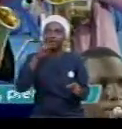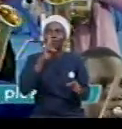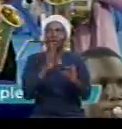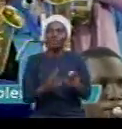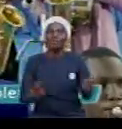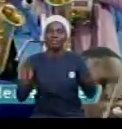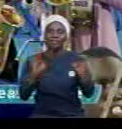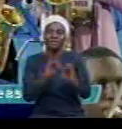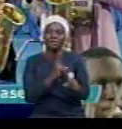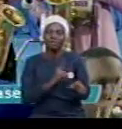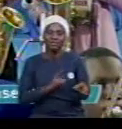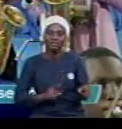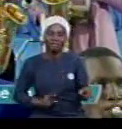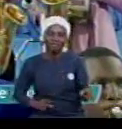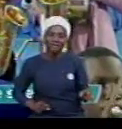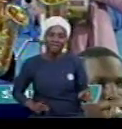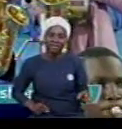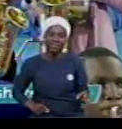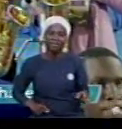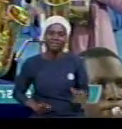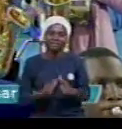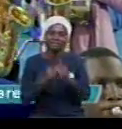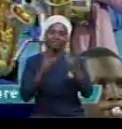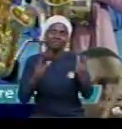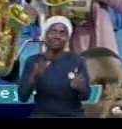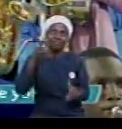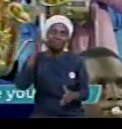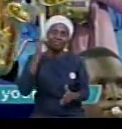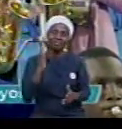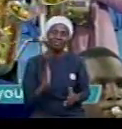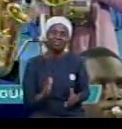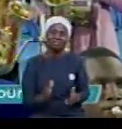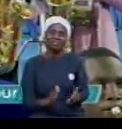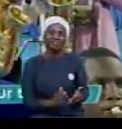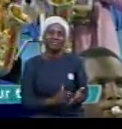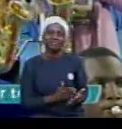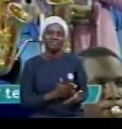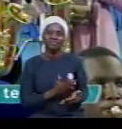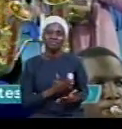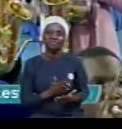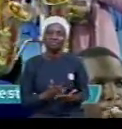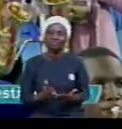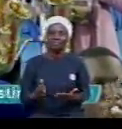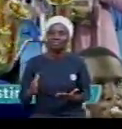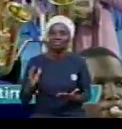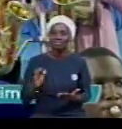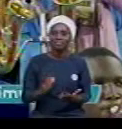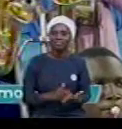Thank you.